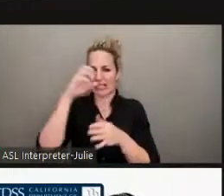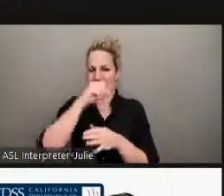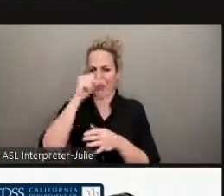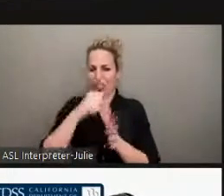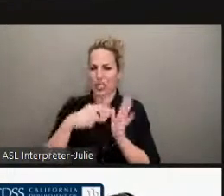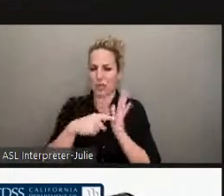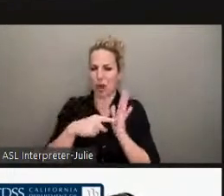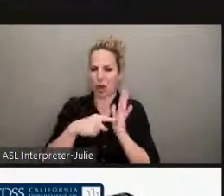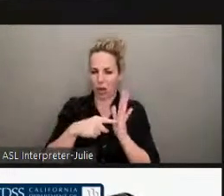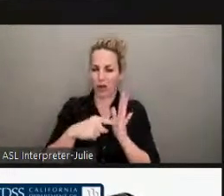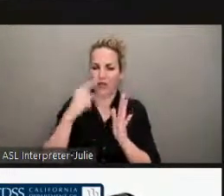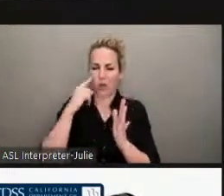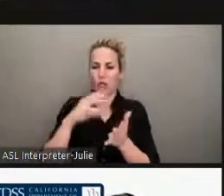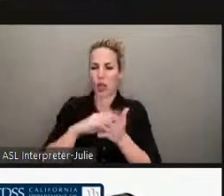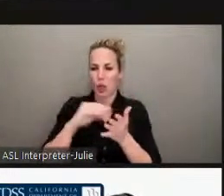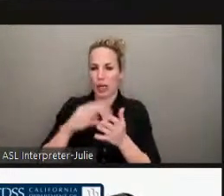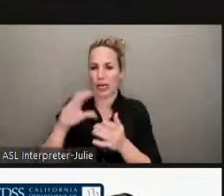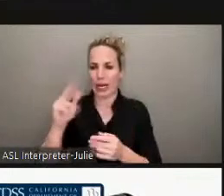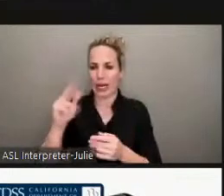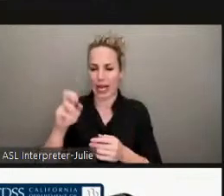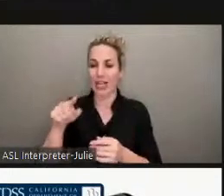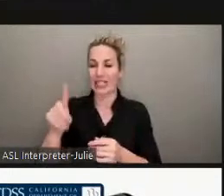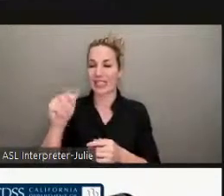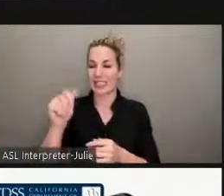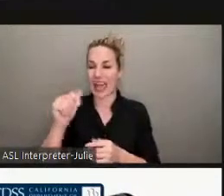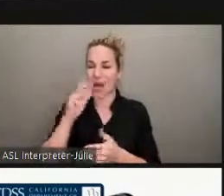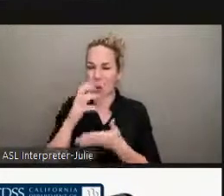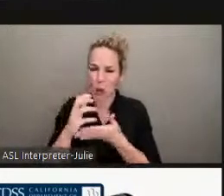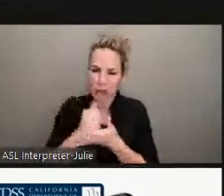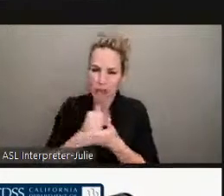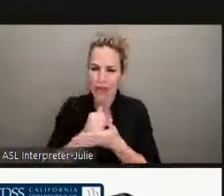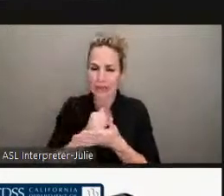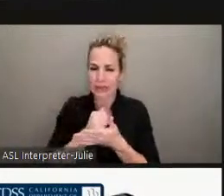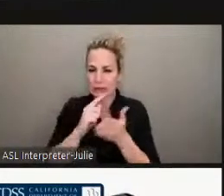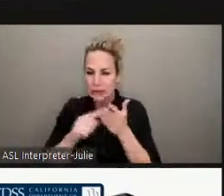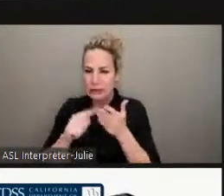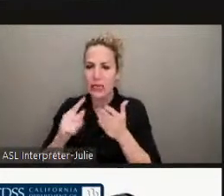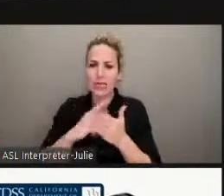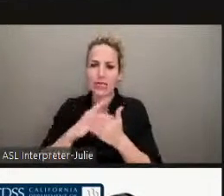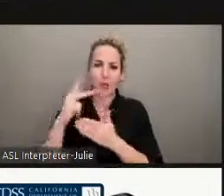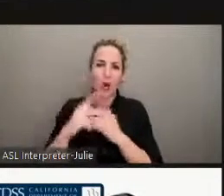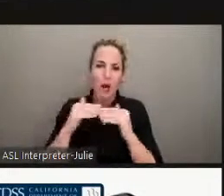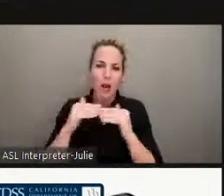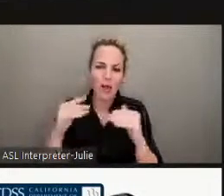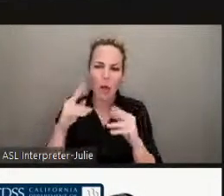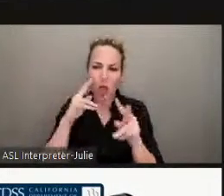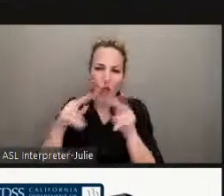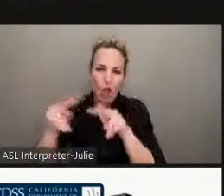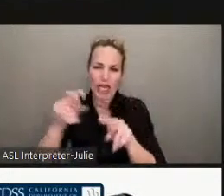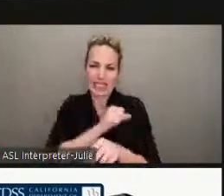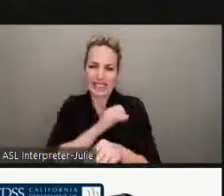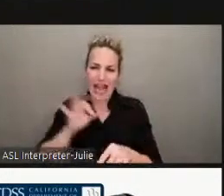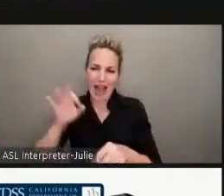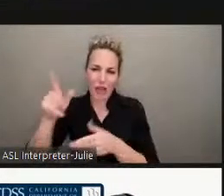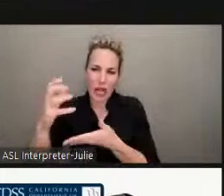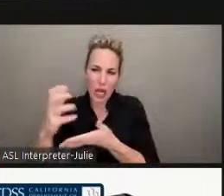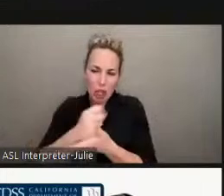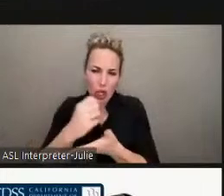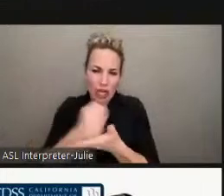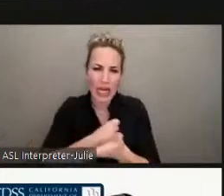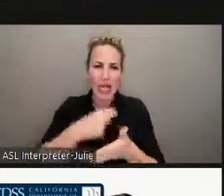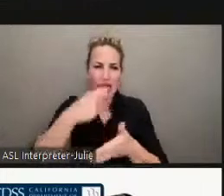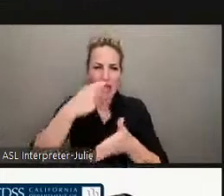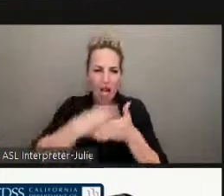early learning and care. And this data will be collected at the program level and measure staff salaries and benefits, the cost of curriculum